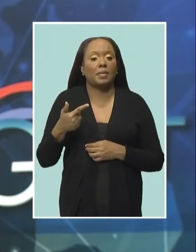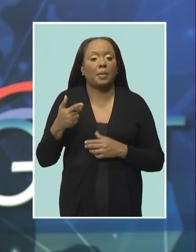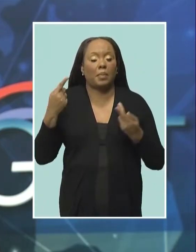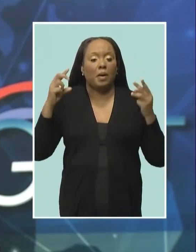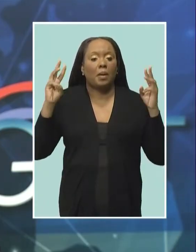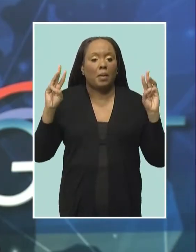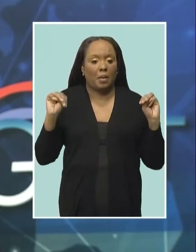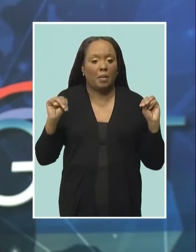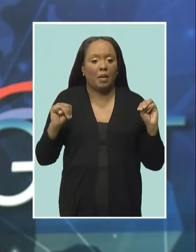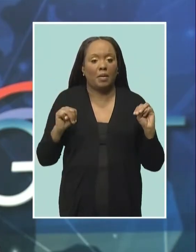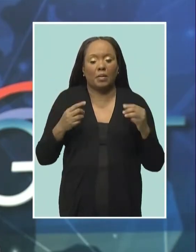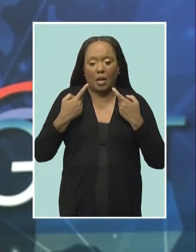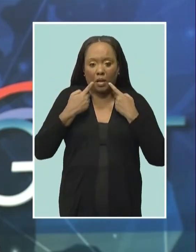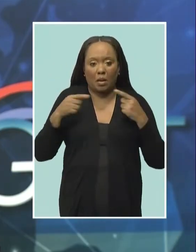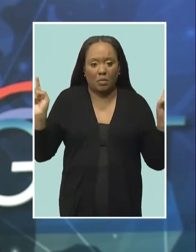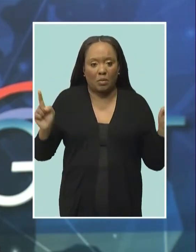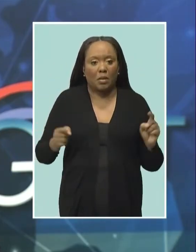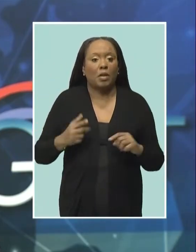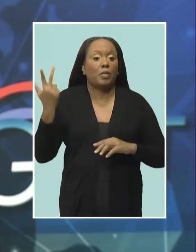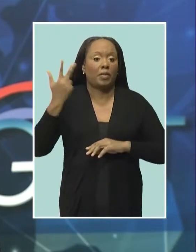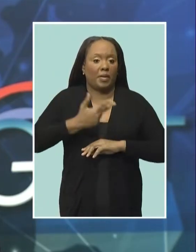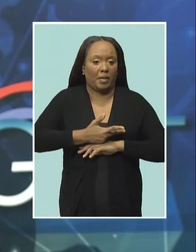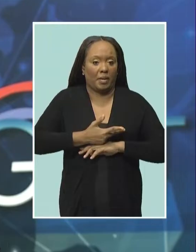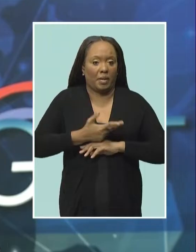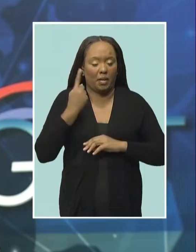for the country's 4th Prime Minister.